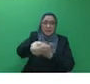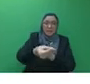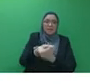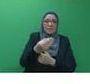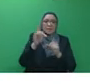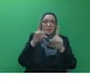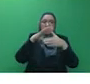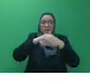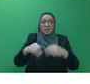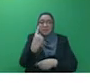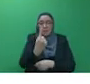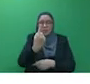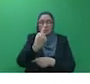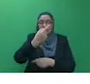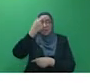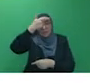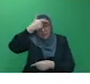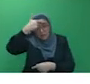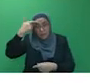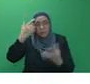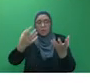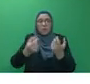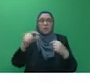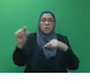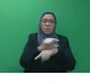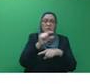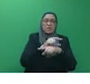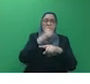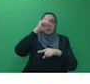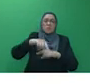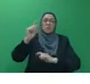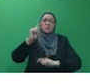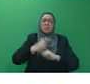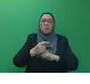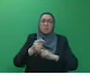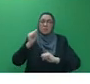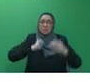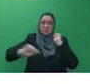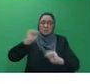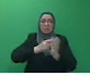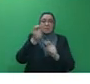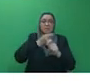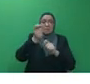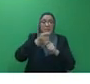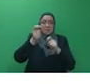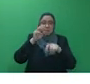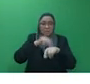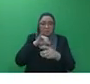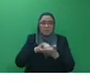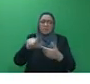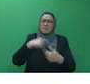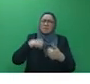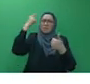in a comedy show because i was doing a comedy show and there was one part where i was like oh man wouldn't it be funny if i had like a chili paddy